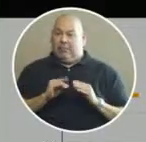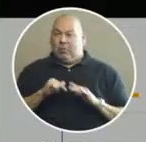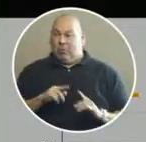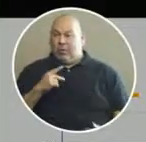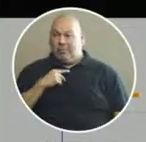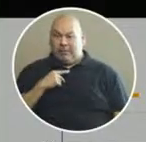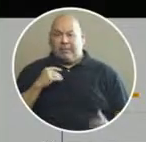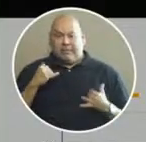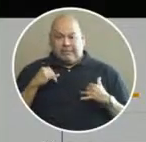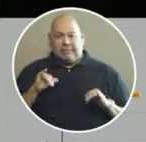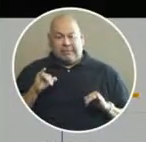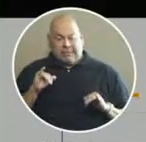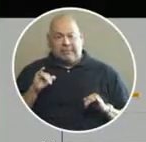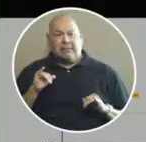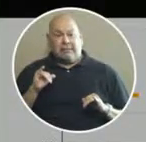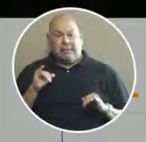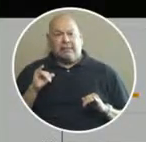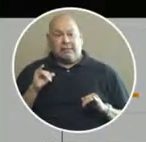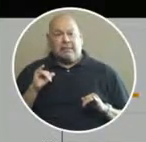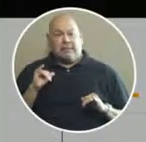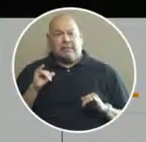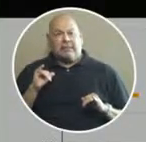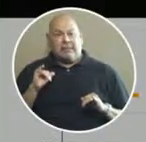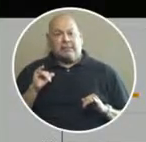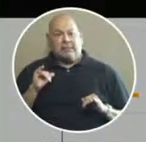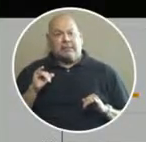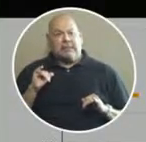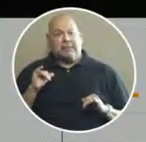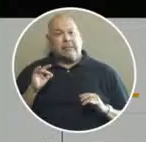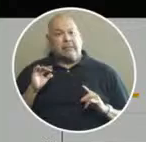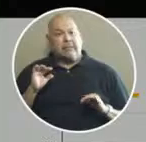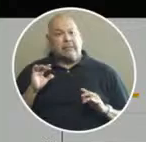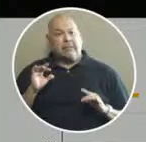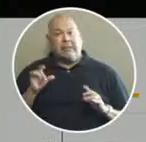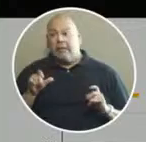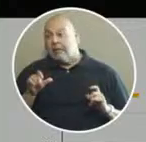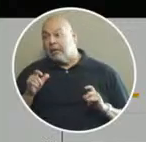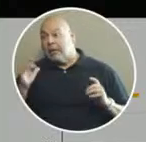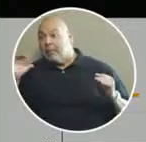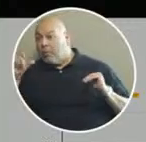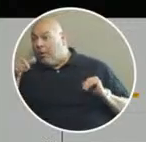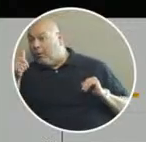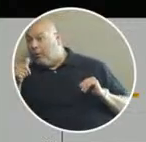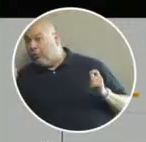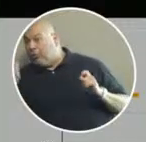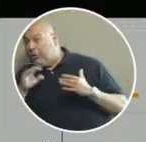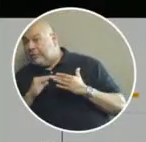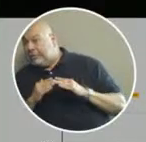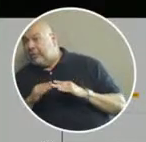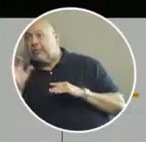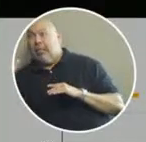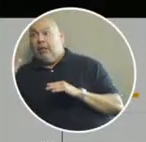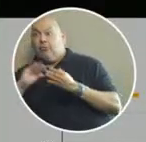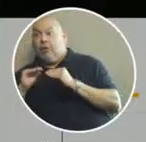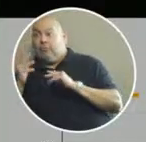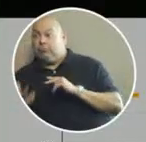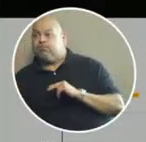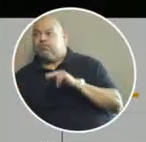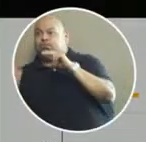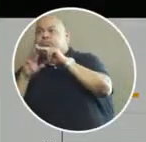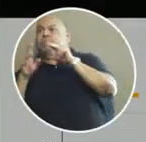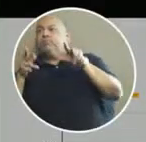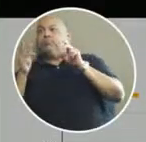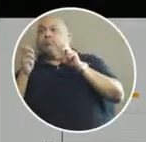has been stabilized compared to all the other large cities in the state of Texas that have seen a huge increase in